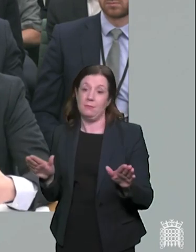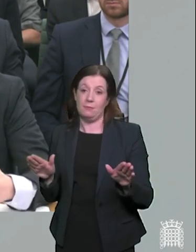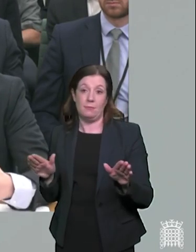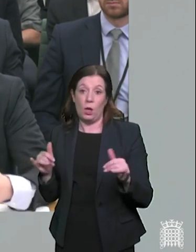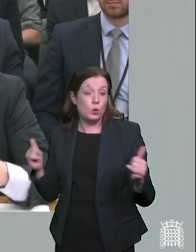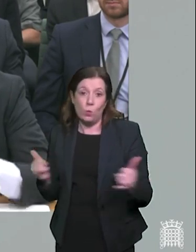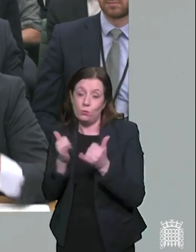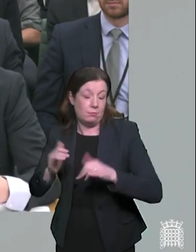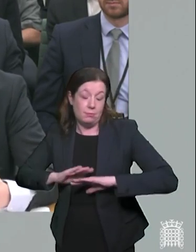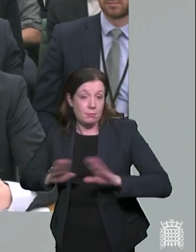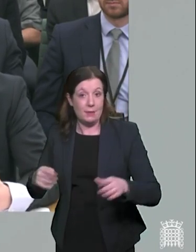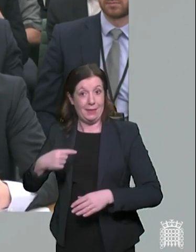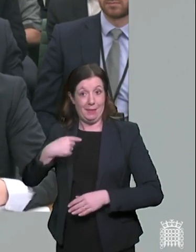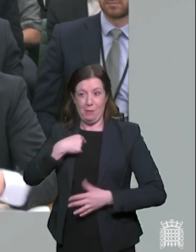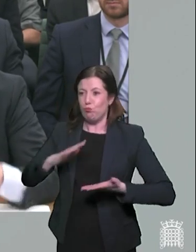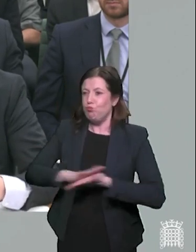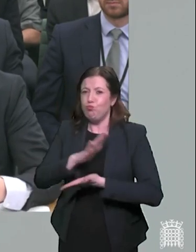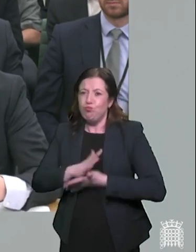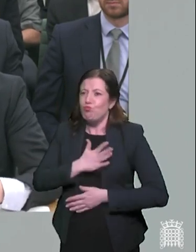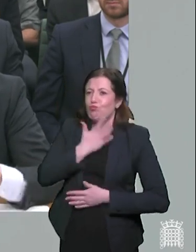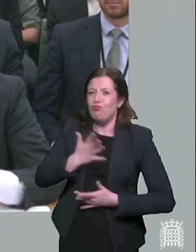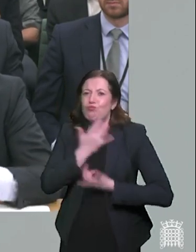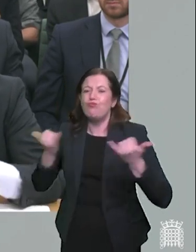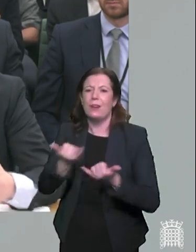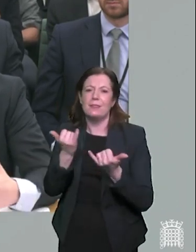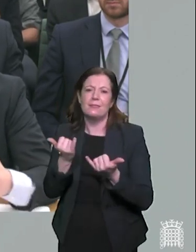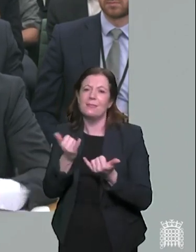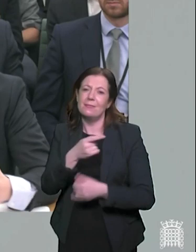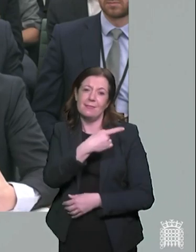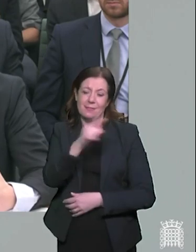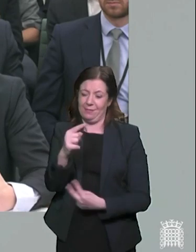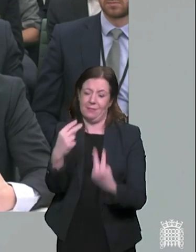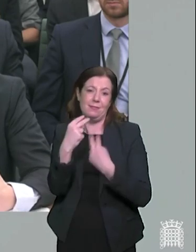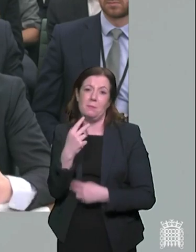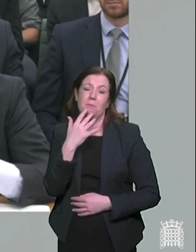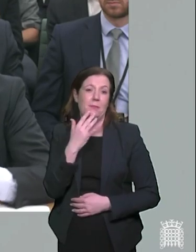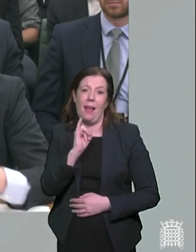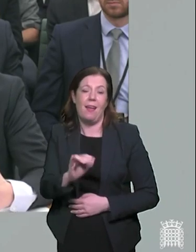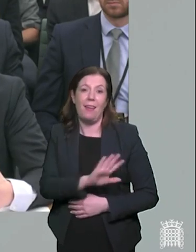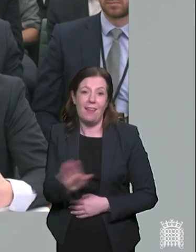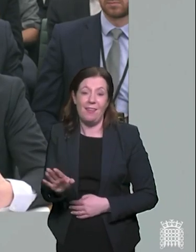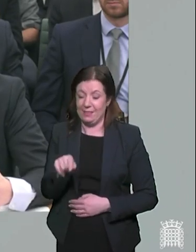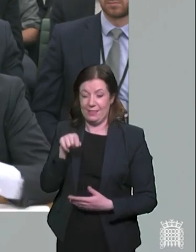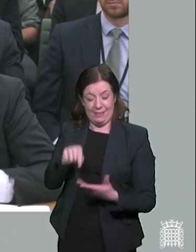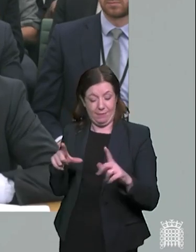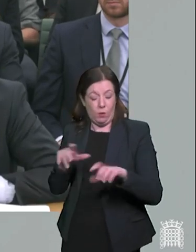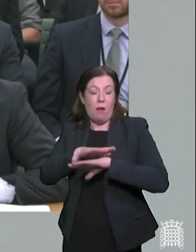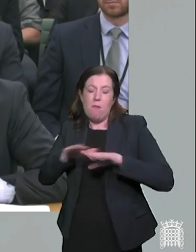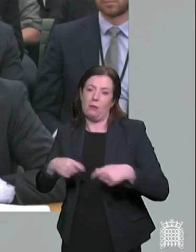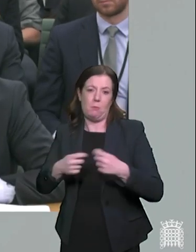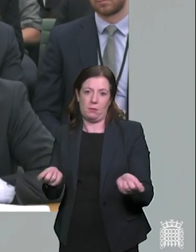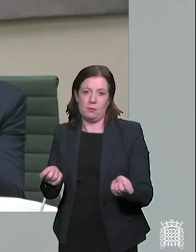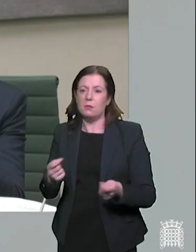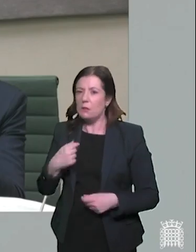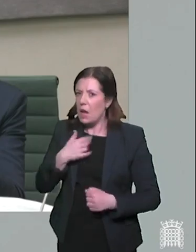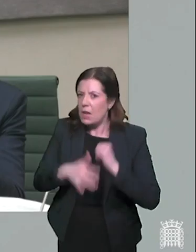anybody thinks that I was partying during lockdown, they're completely wrong. That was not a party. I was there to. I haven't